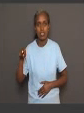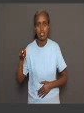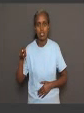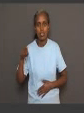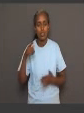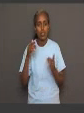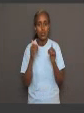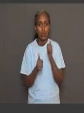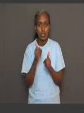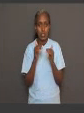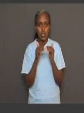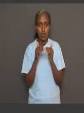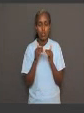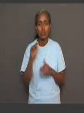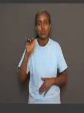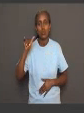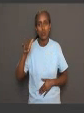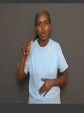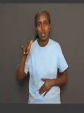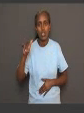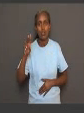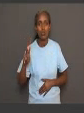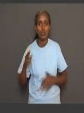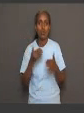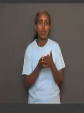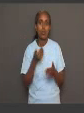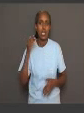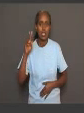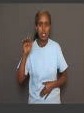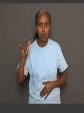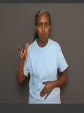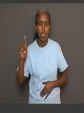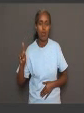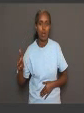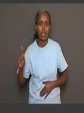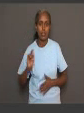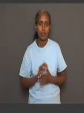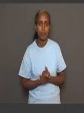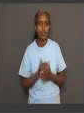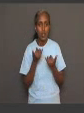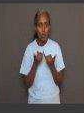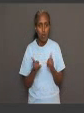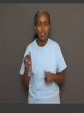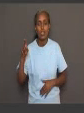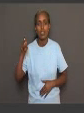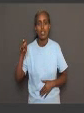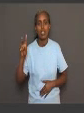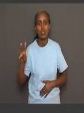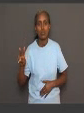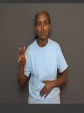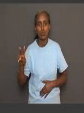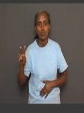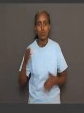is equal to y2 minus y1 over